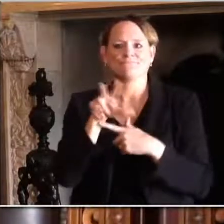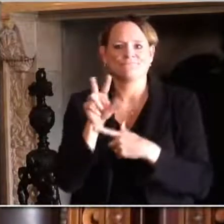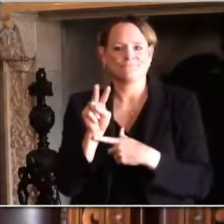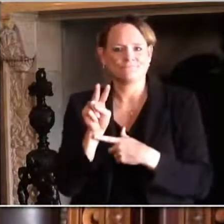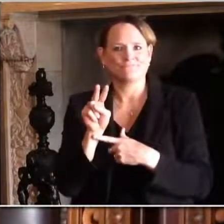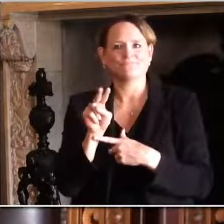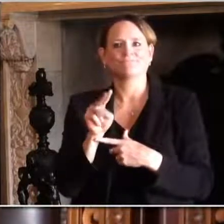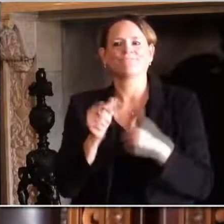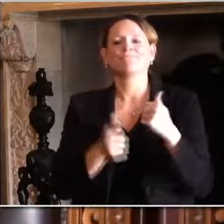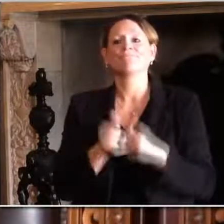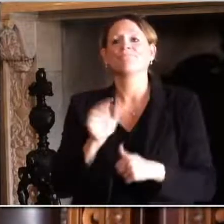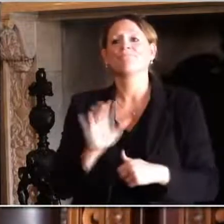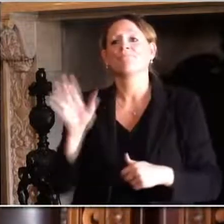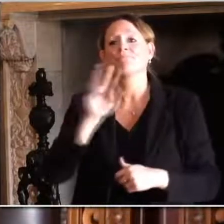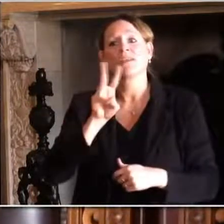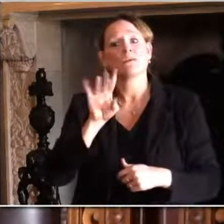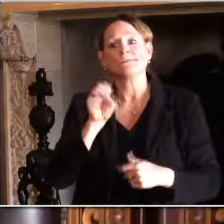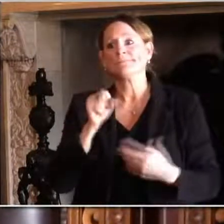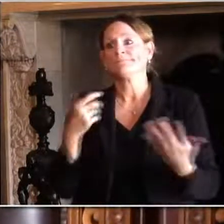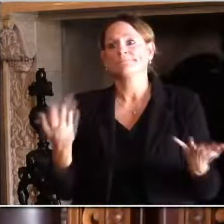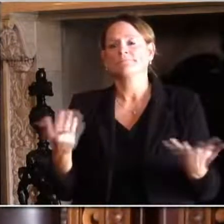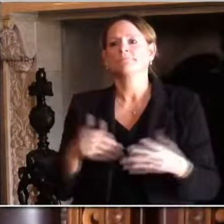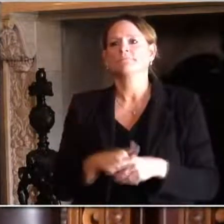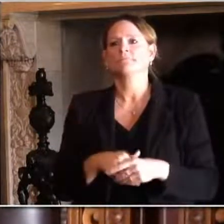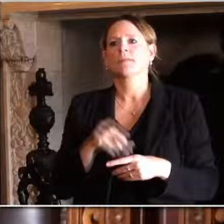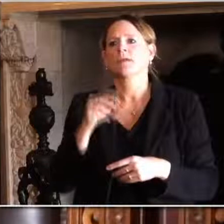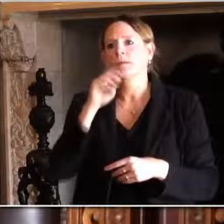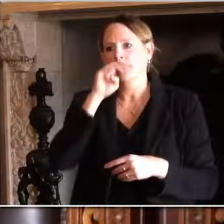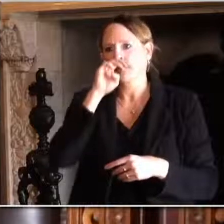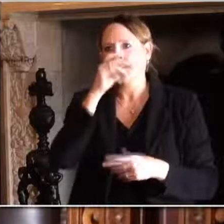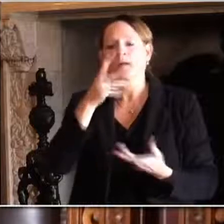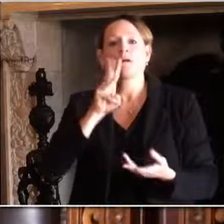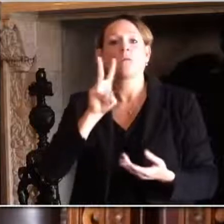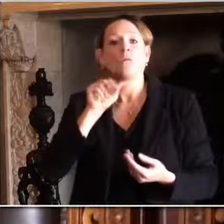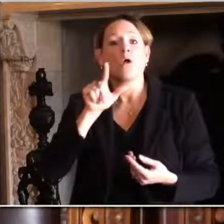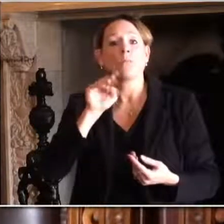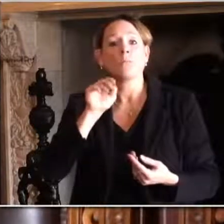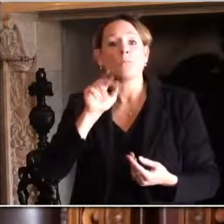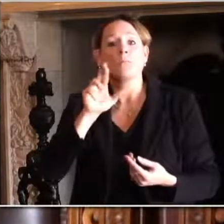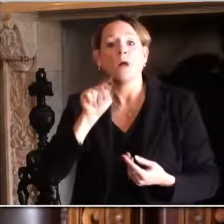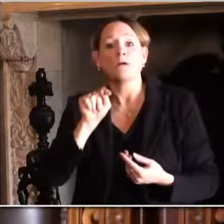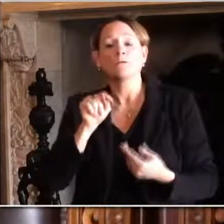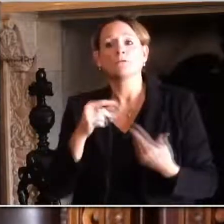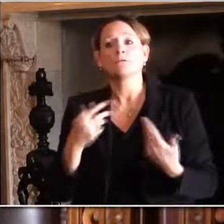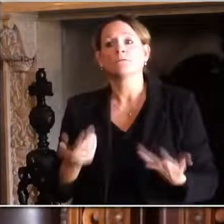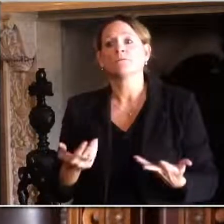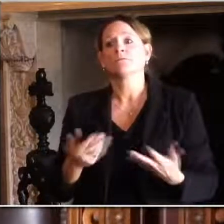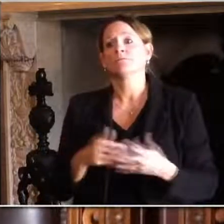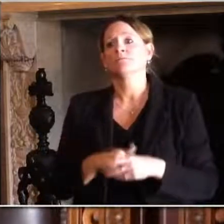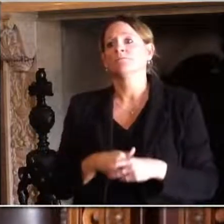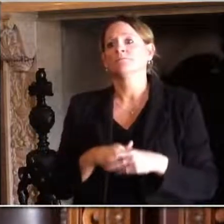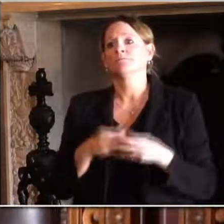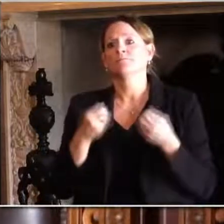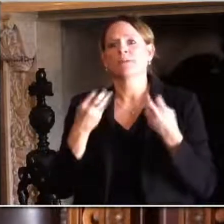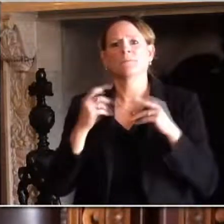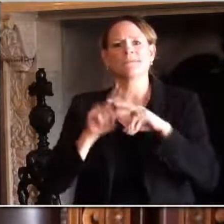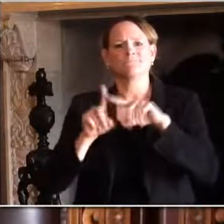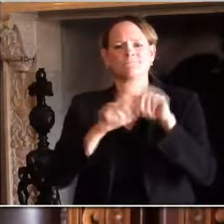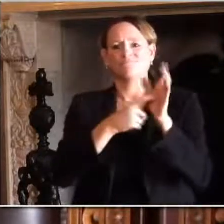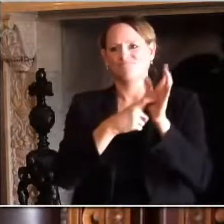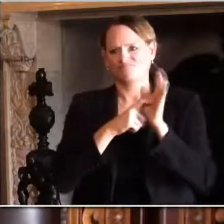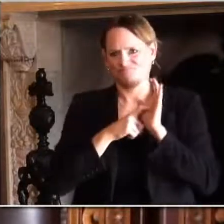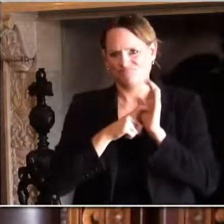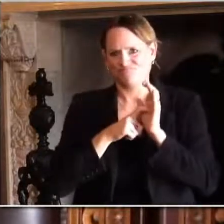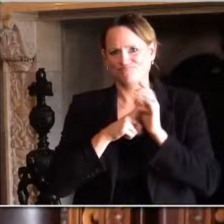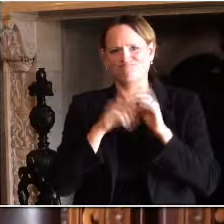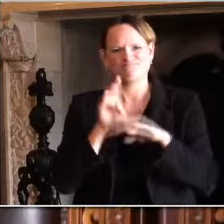retailers like Walmart and Target and Costco require them, and I think it's simply, again, kind of as I mentioned